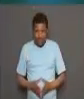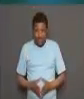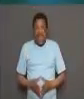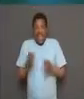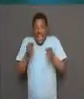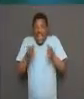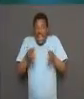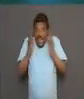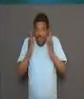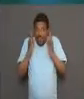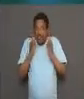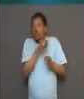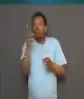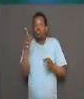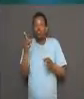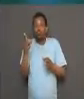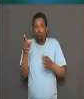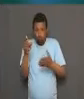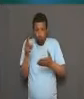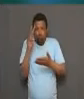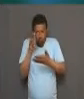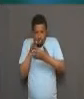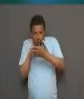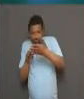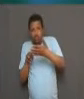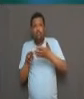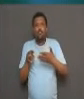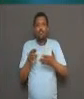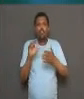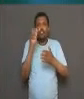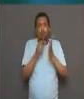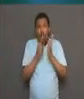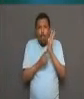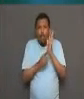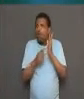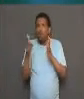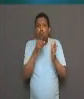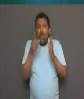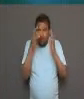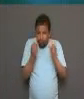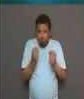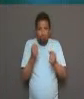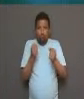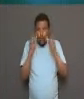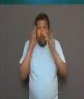If you come across a symbol that you do not recognize while you are using a